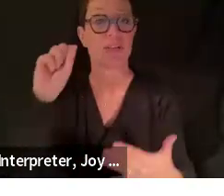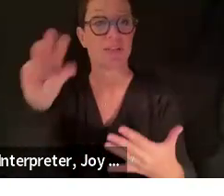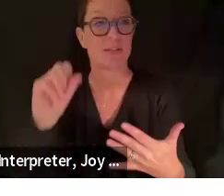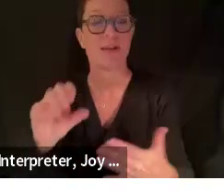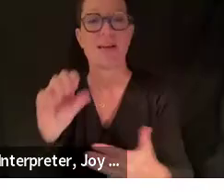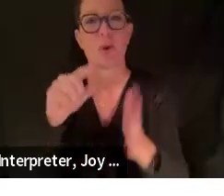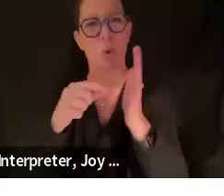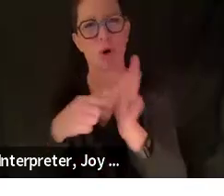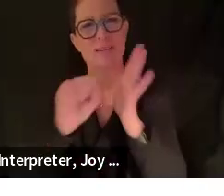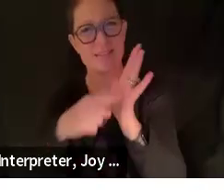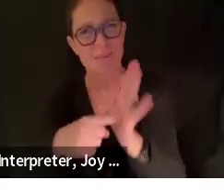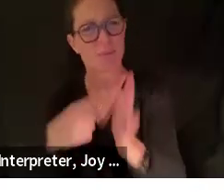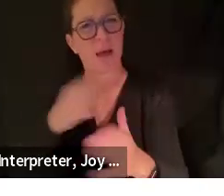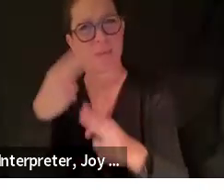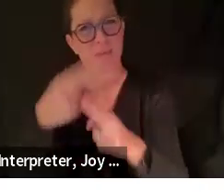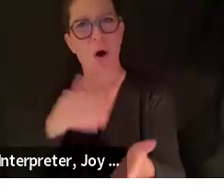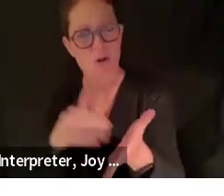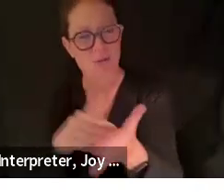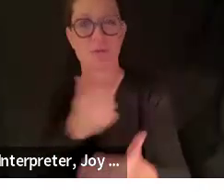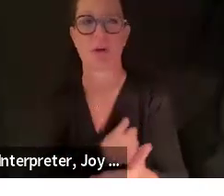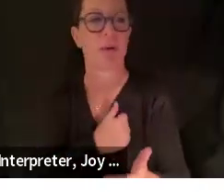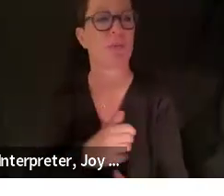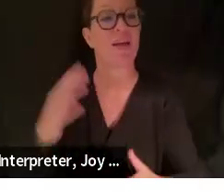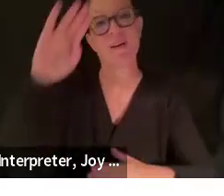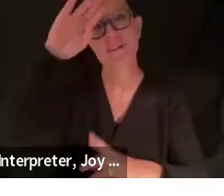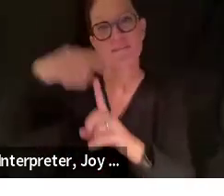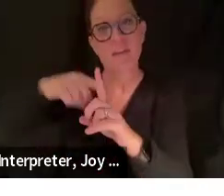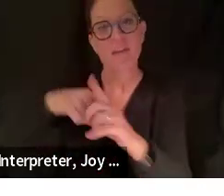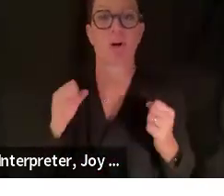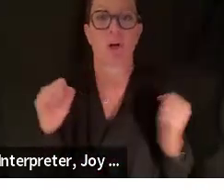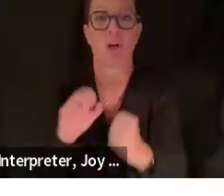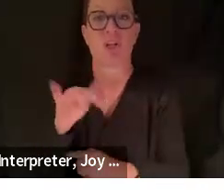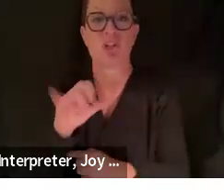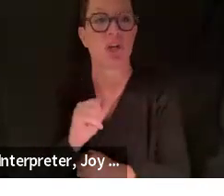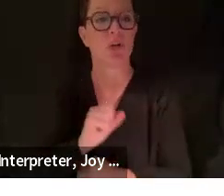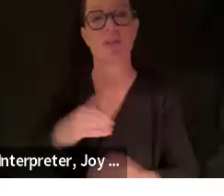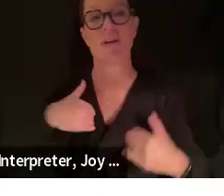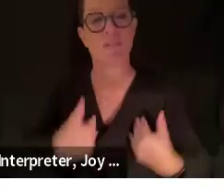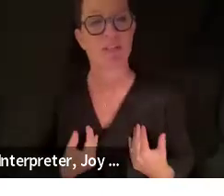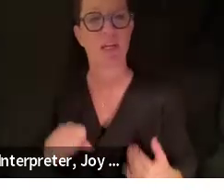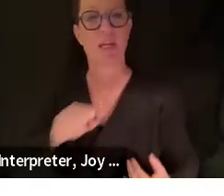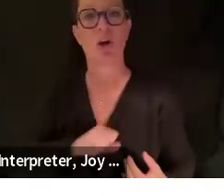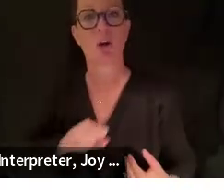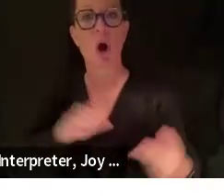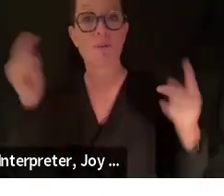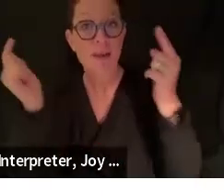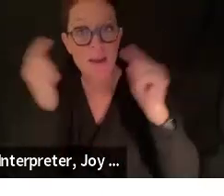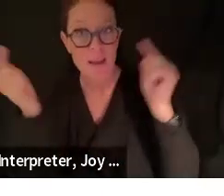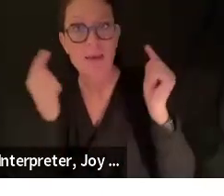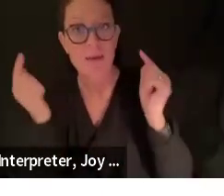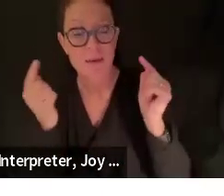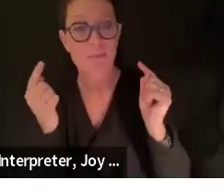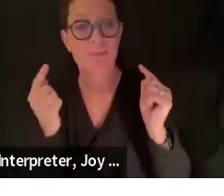quite a bit. These symptoms include fever, chills, fatigue, cough, and headache, and many